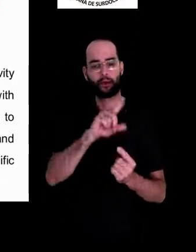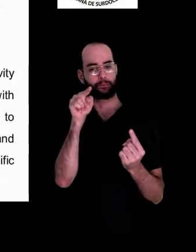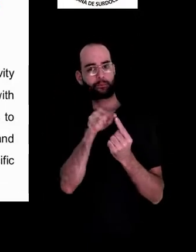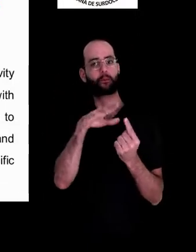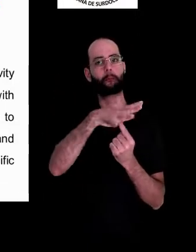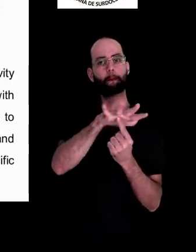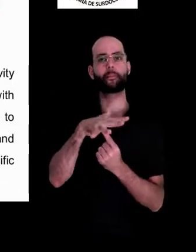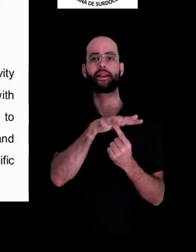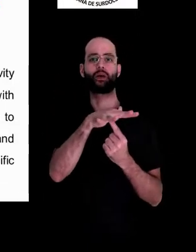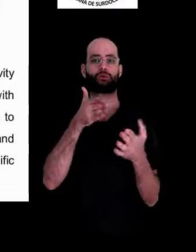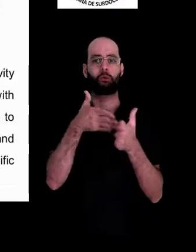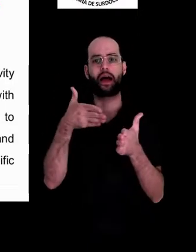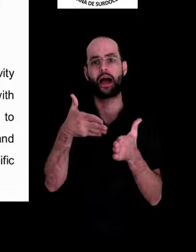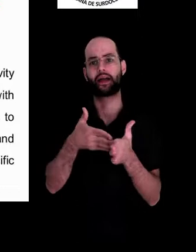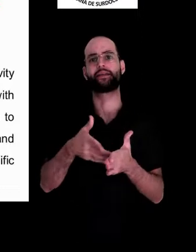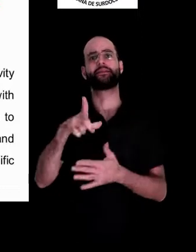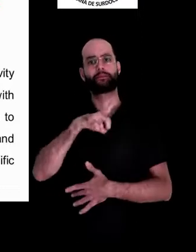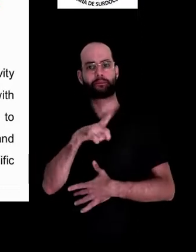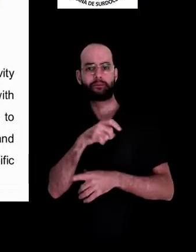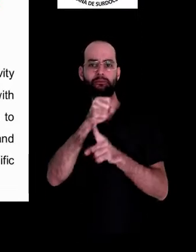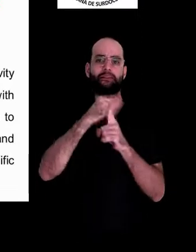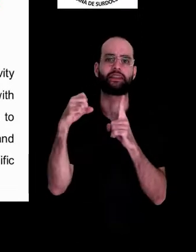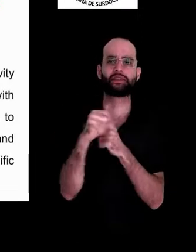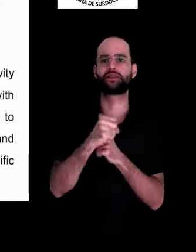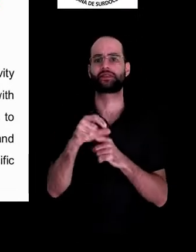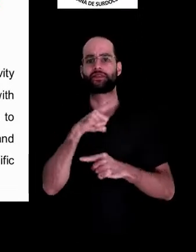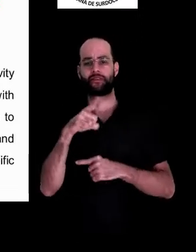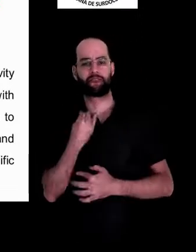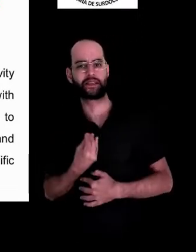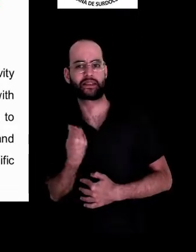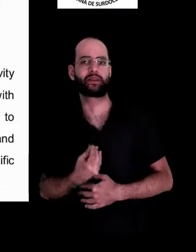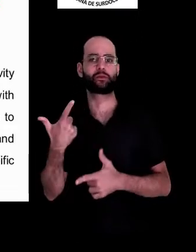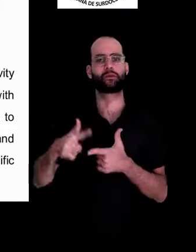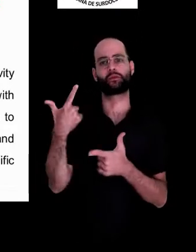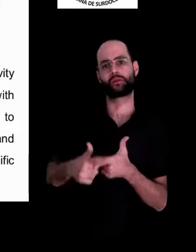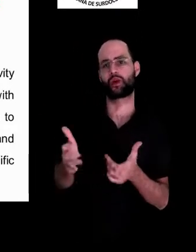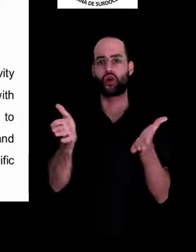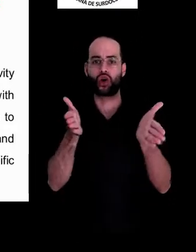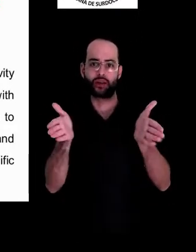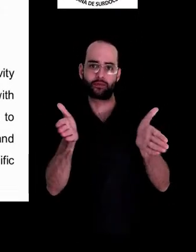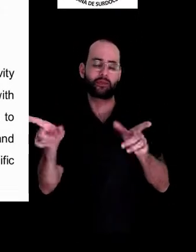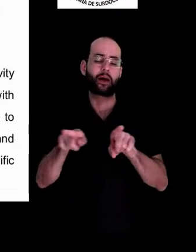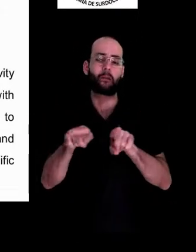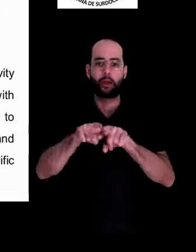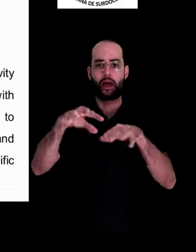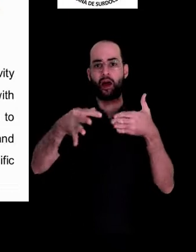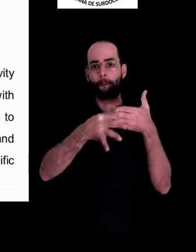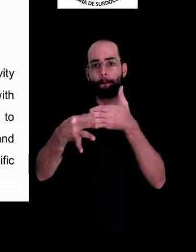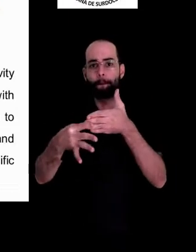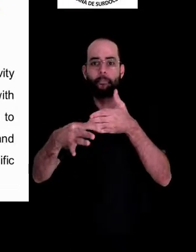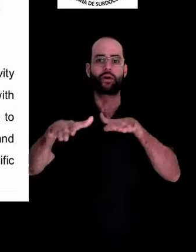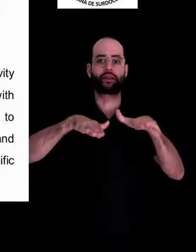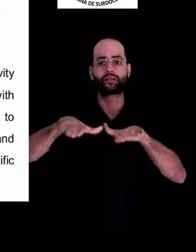deafblindness. Two lines down in black ink justified it says, a unique